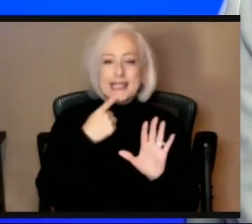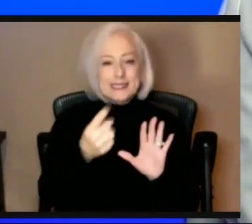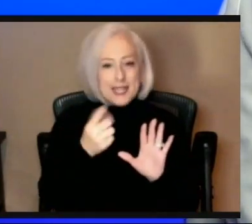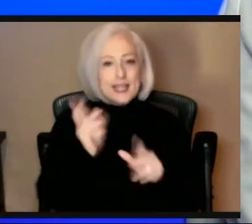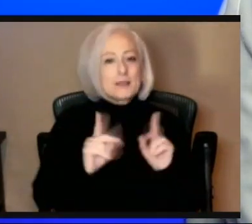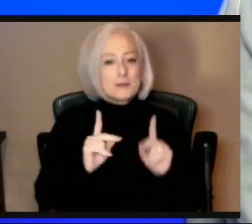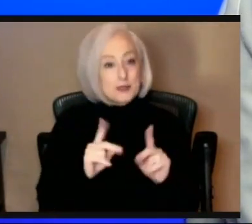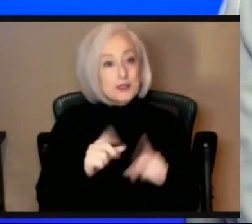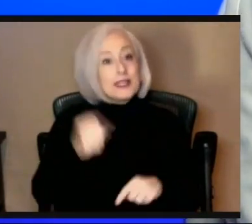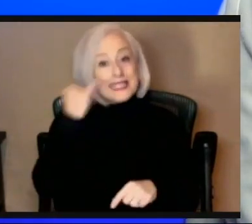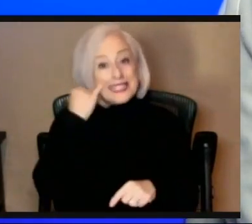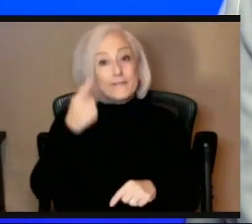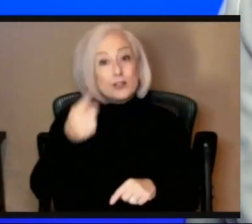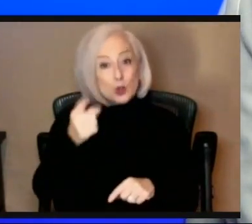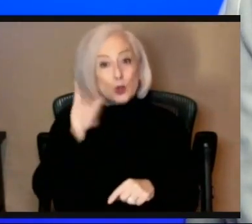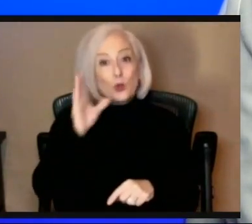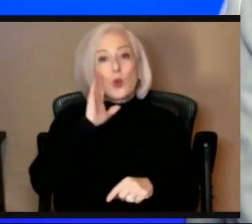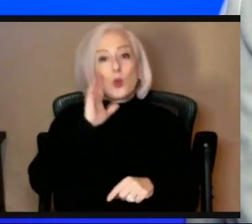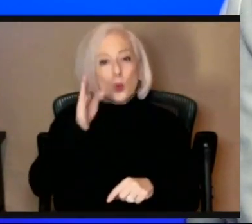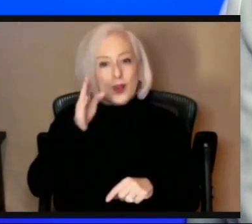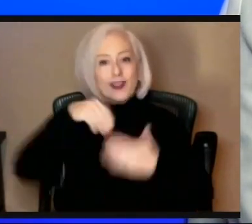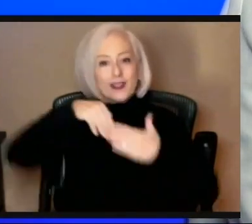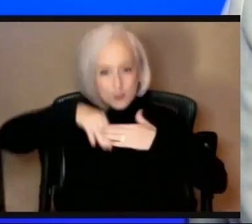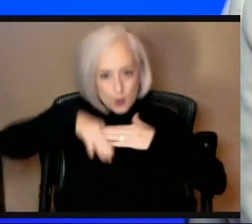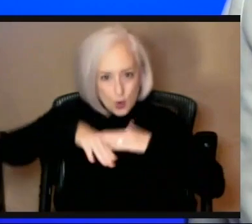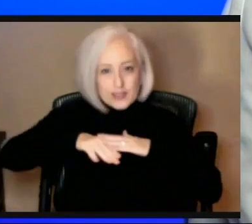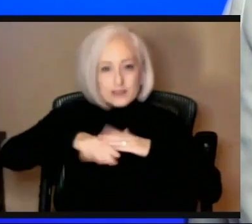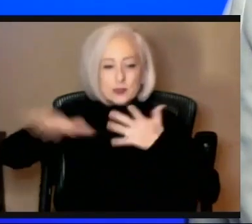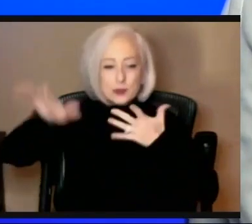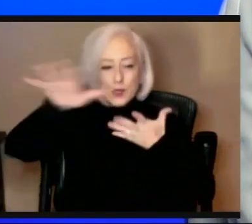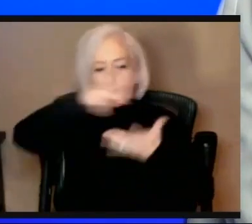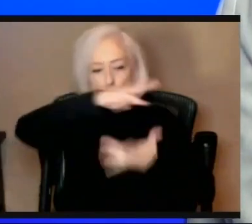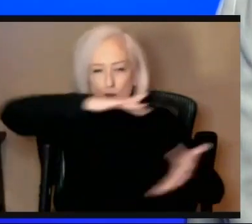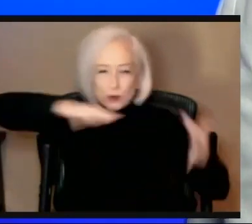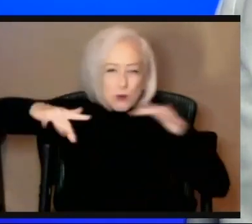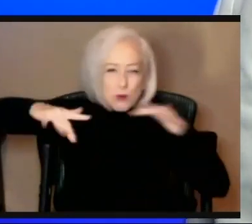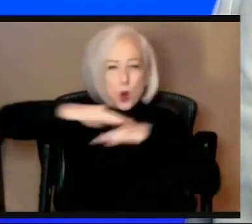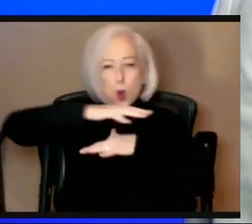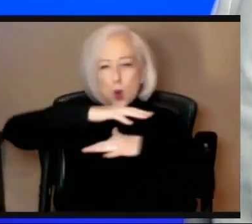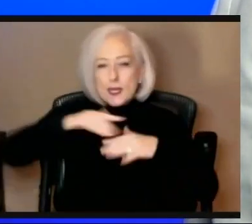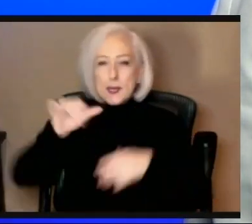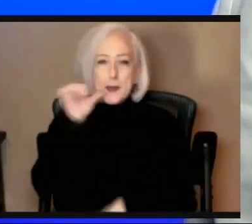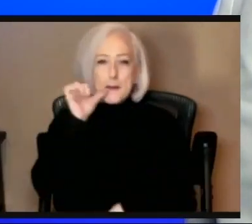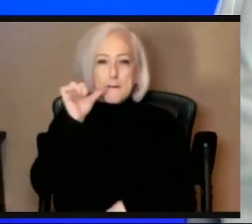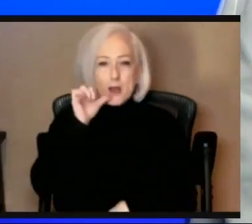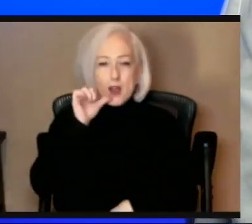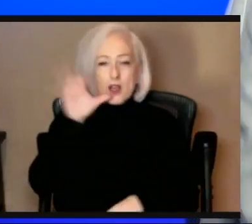to walk into a smoky bar and you take that breath in,